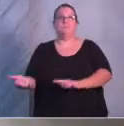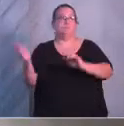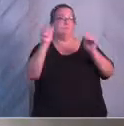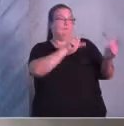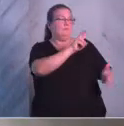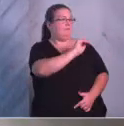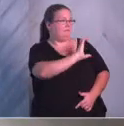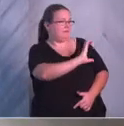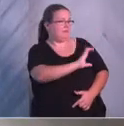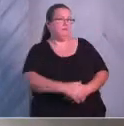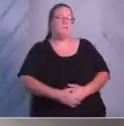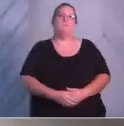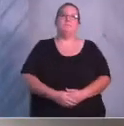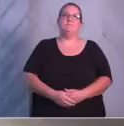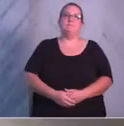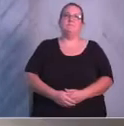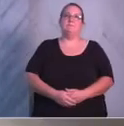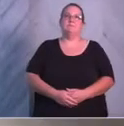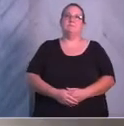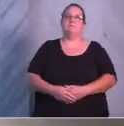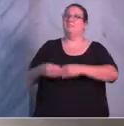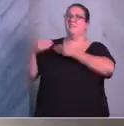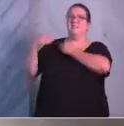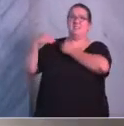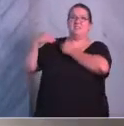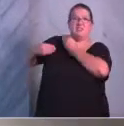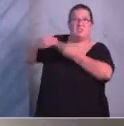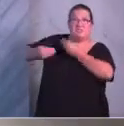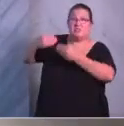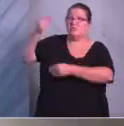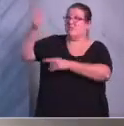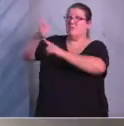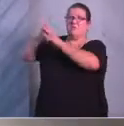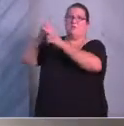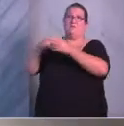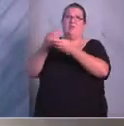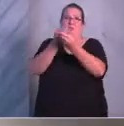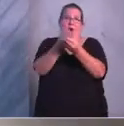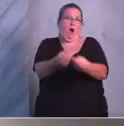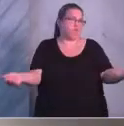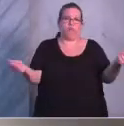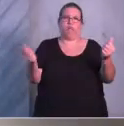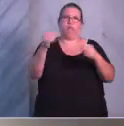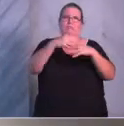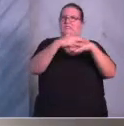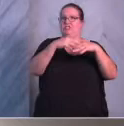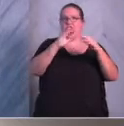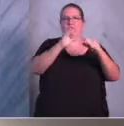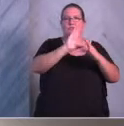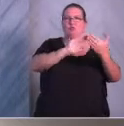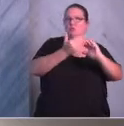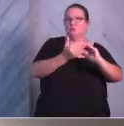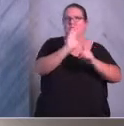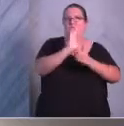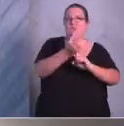Vic. For generations, the government has tried to extinguish Indigenous people and their culture. We need action,